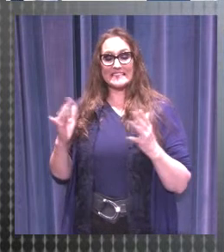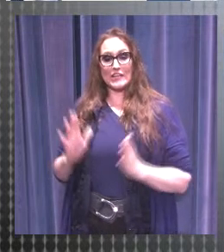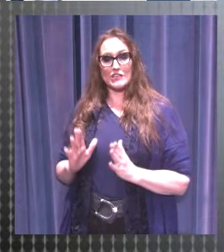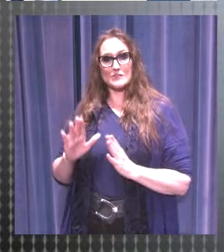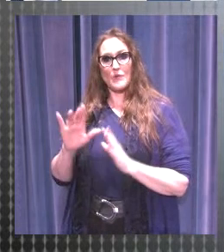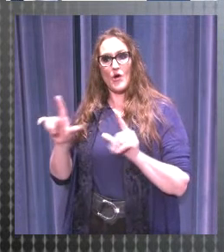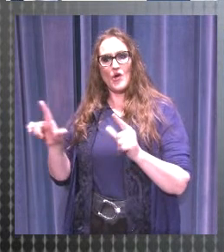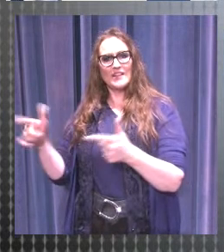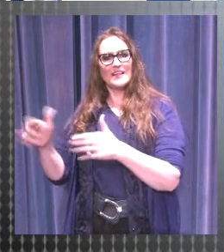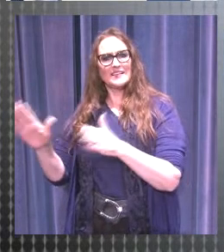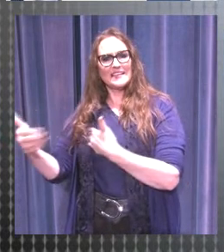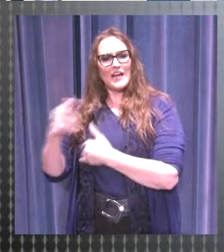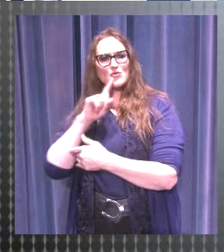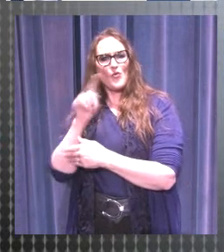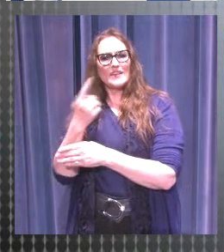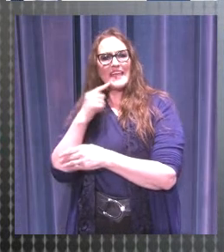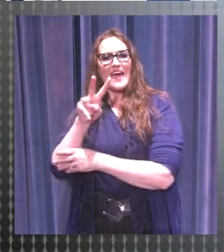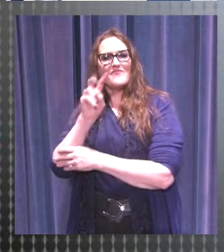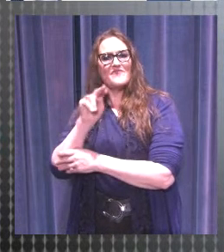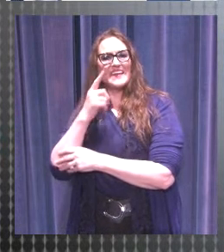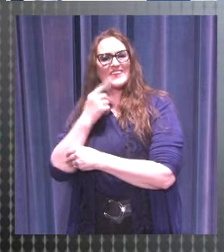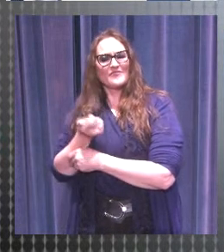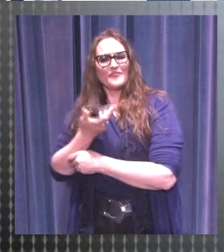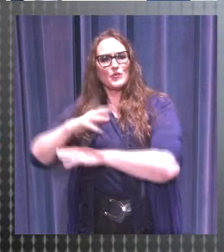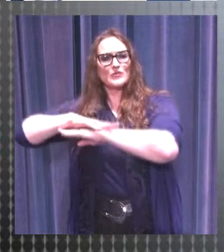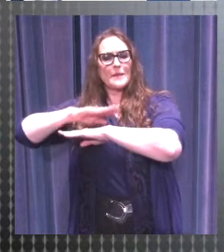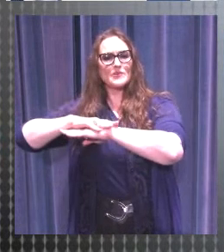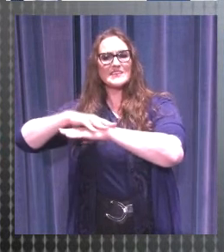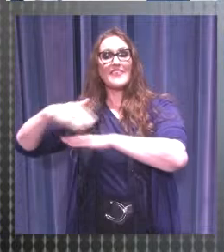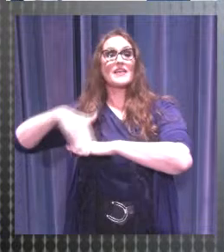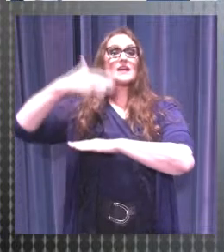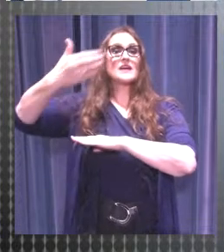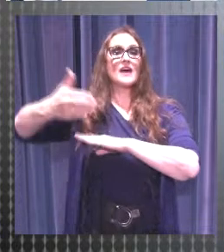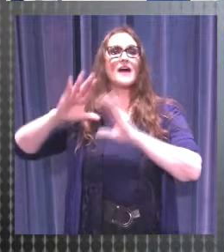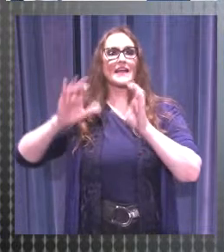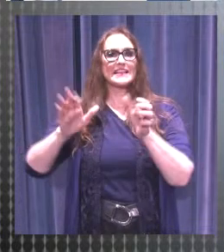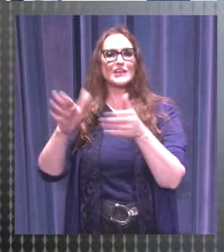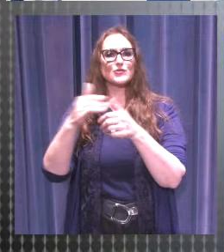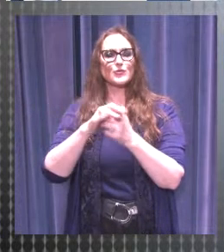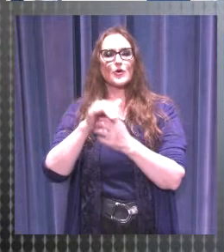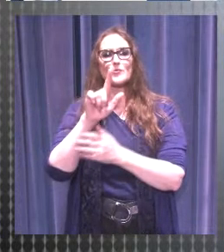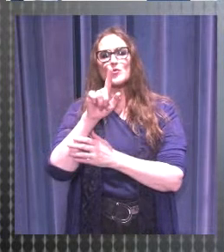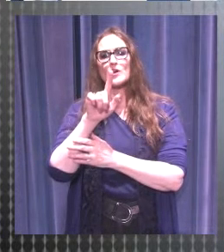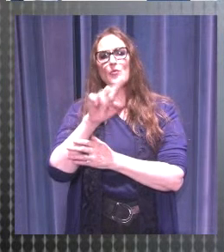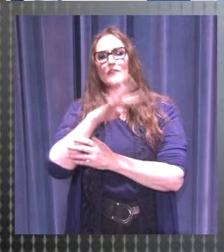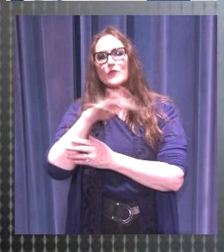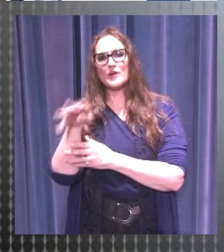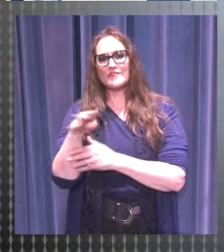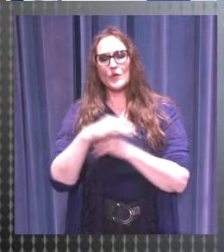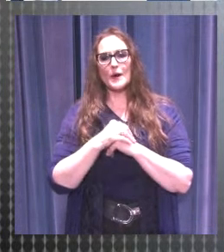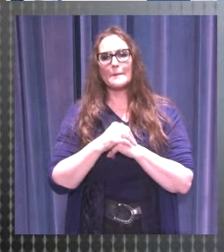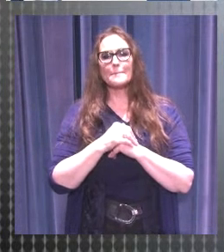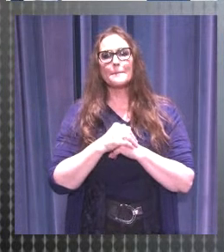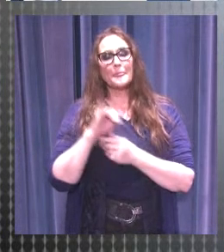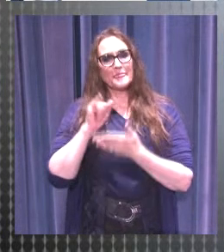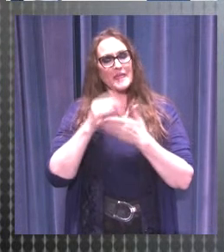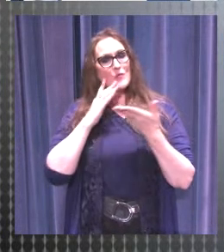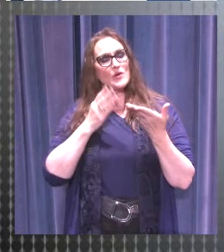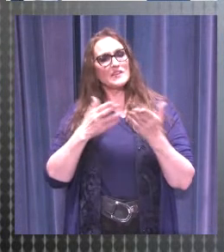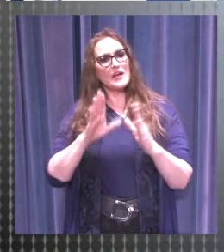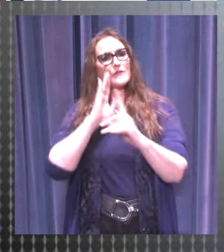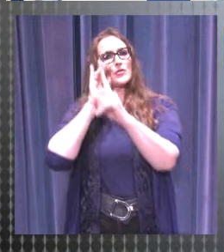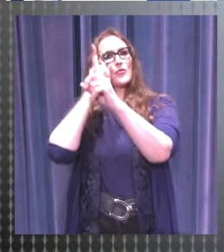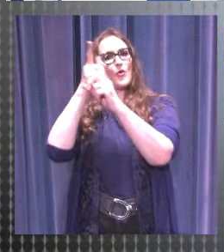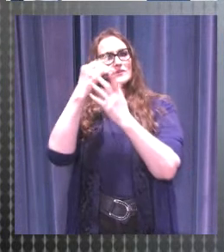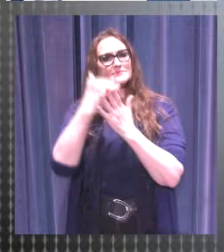only has vending and a few tables, and the adjacent classroom in Curtis Mott, room 2144. This will allow for the goals as